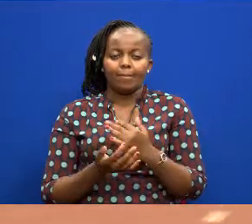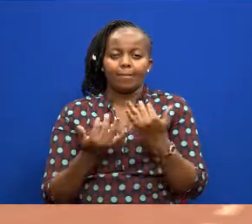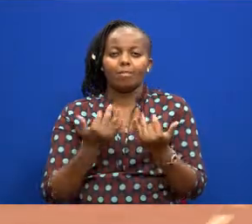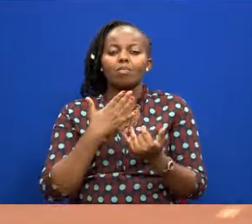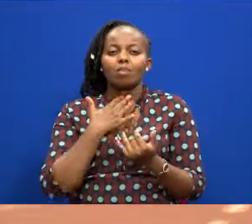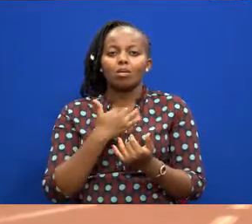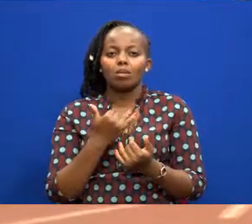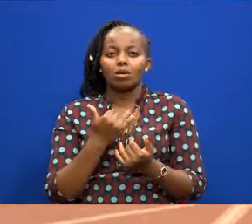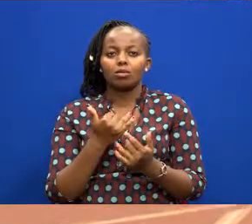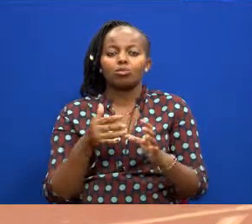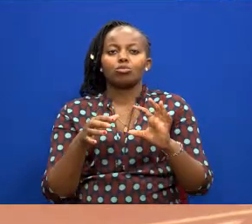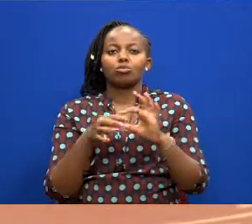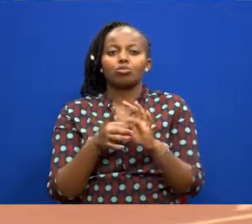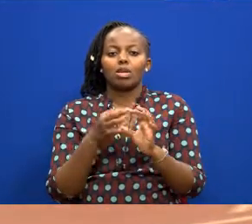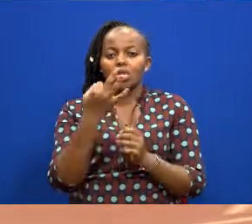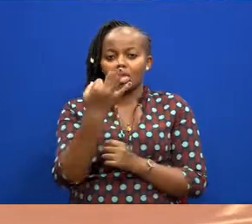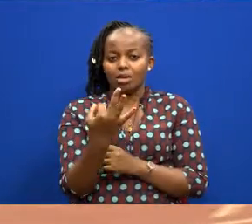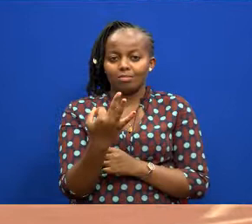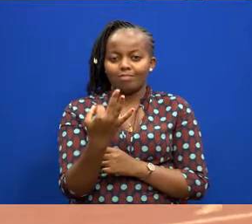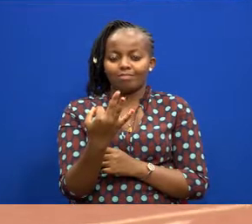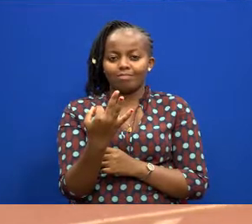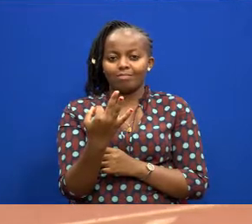And now we want to combine the three phases.